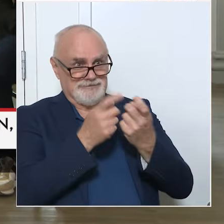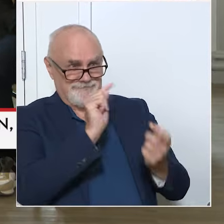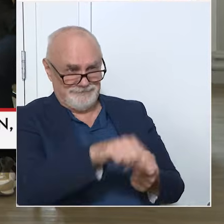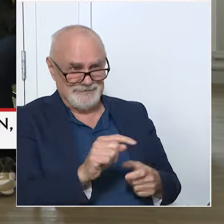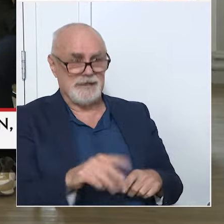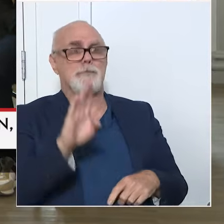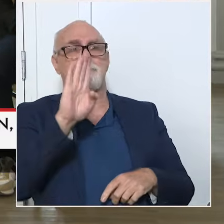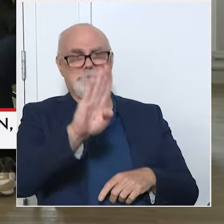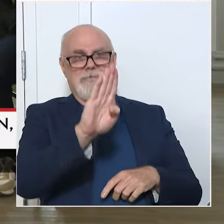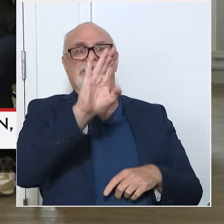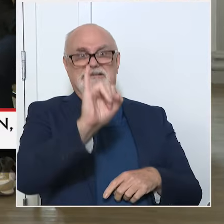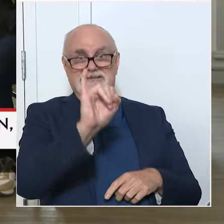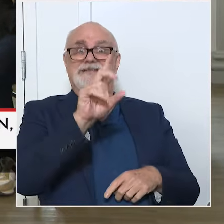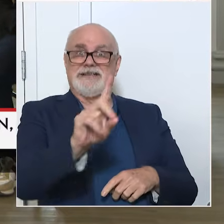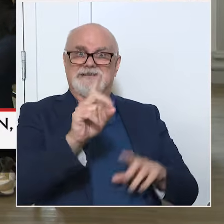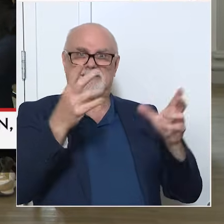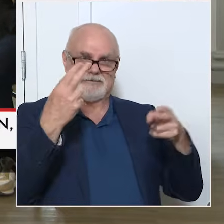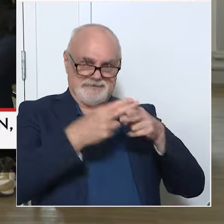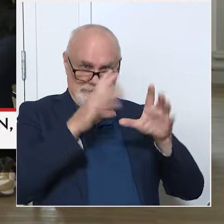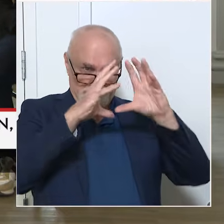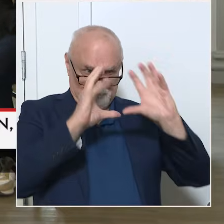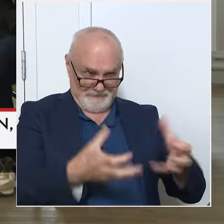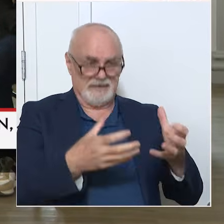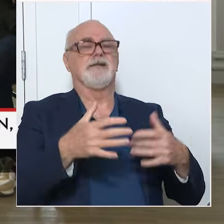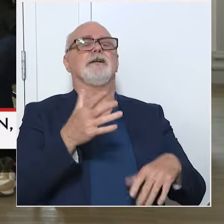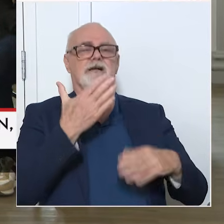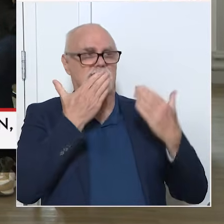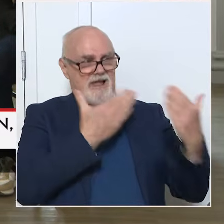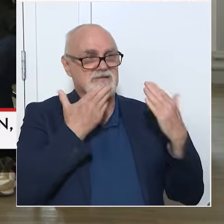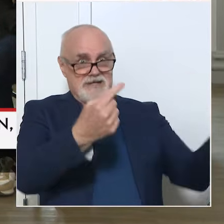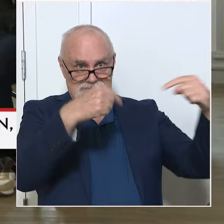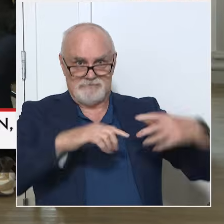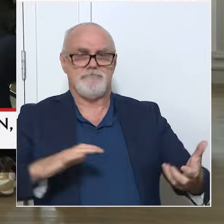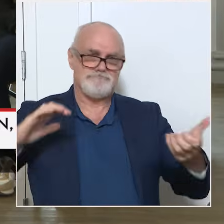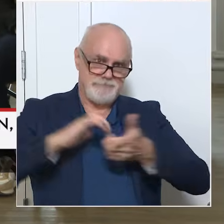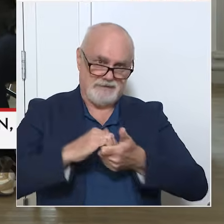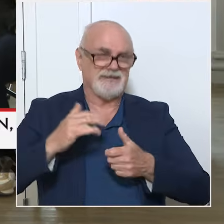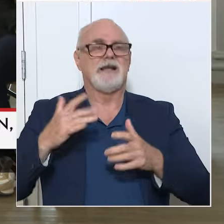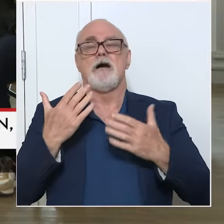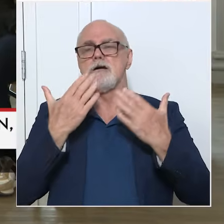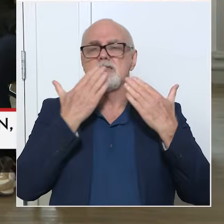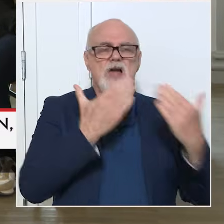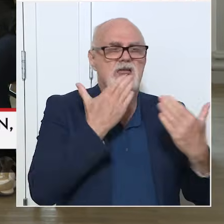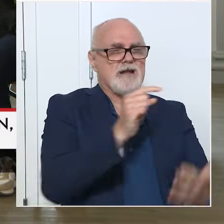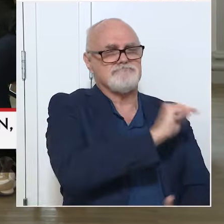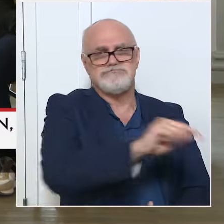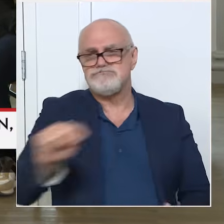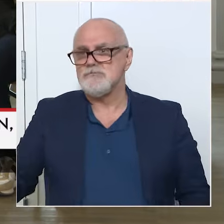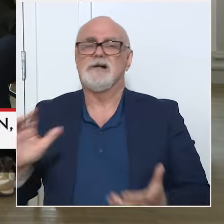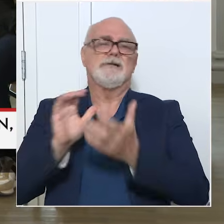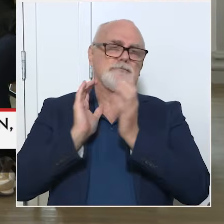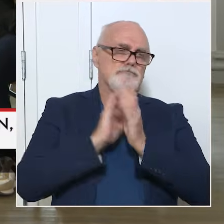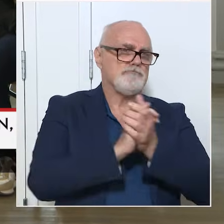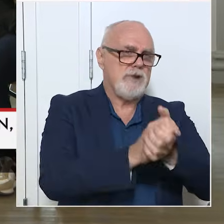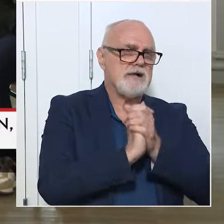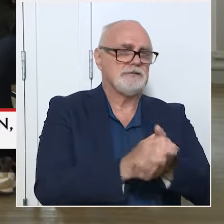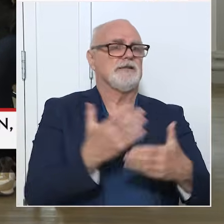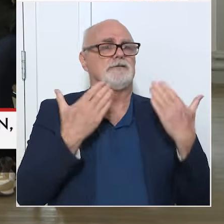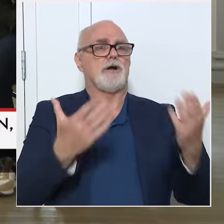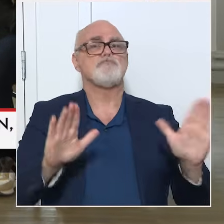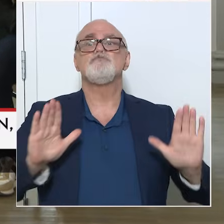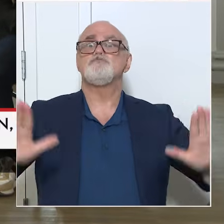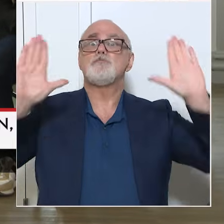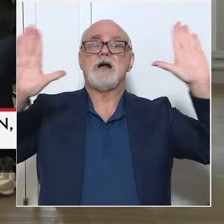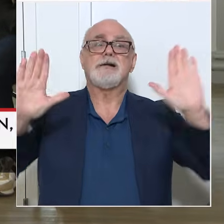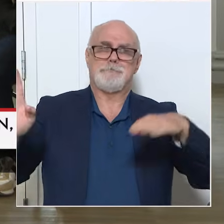are also represented here today. So thank you and congratulations to these great businesses. We're looking forward